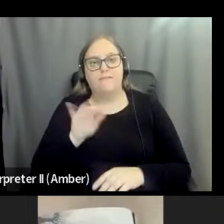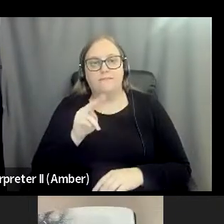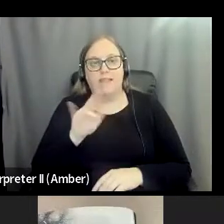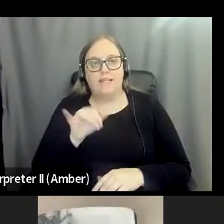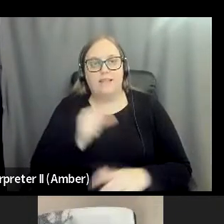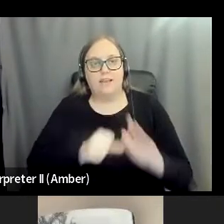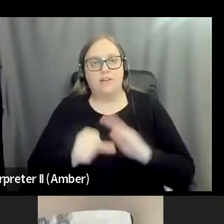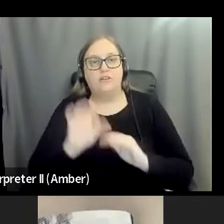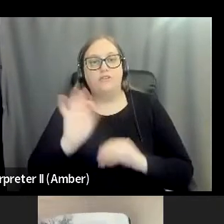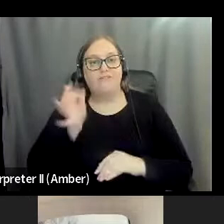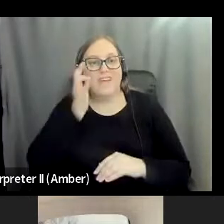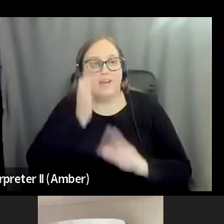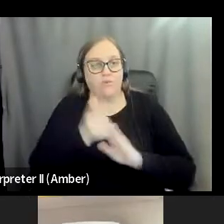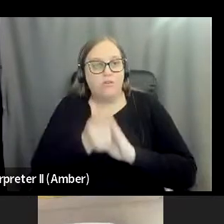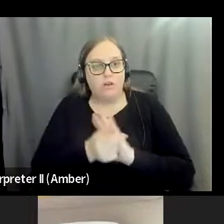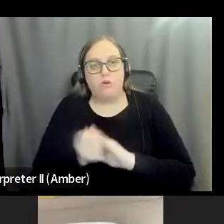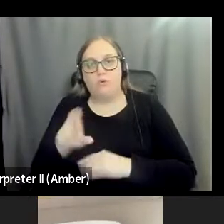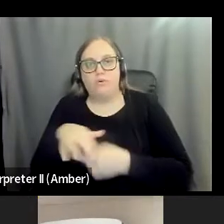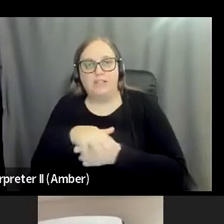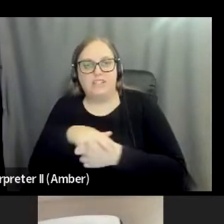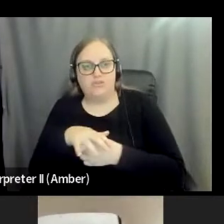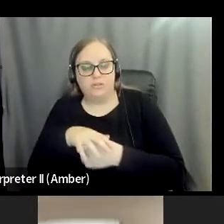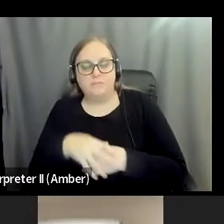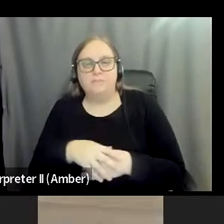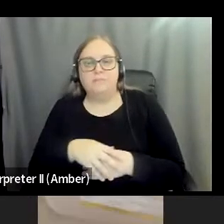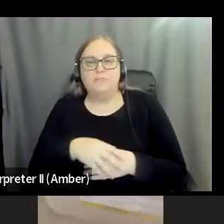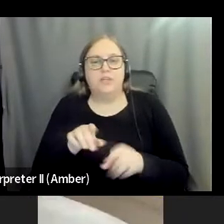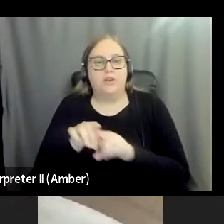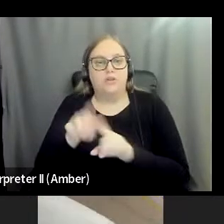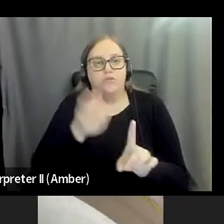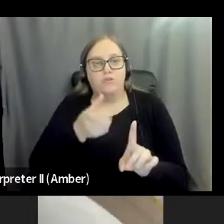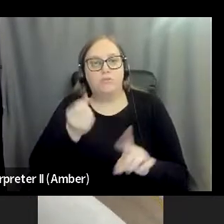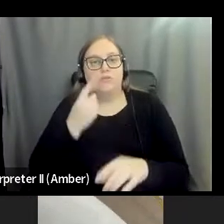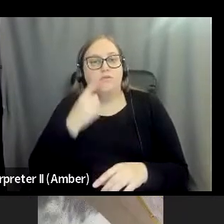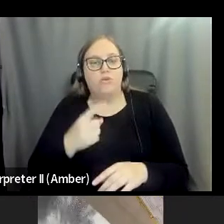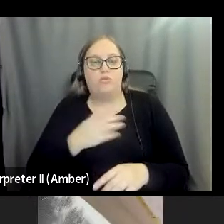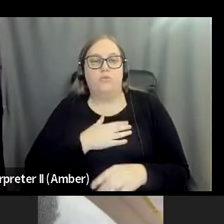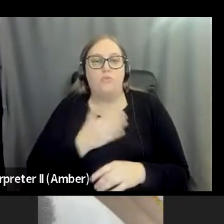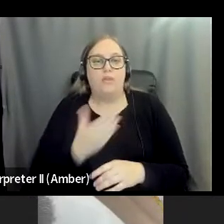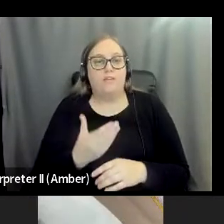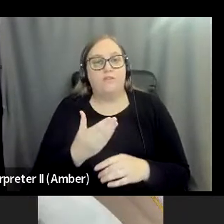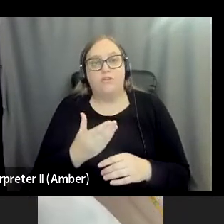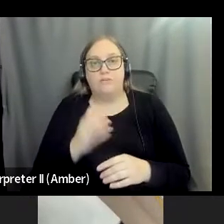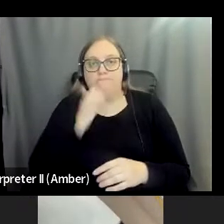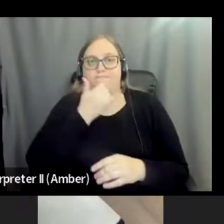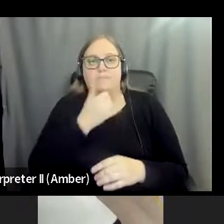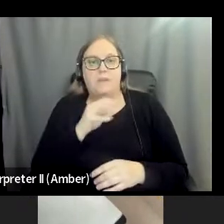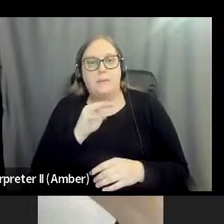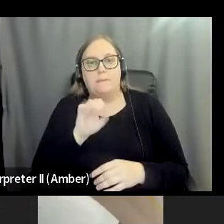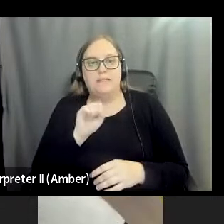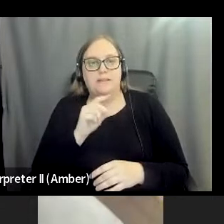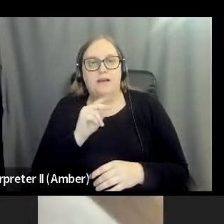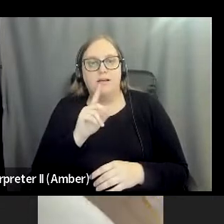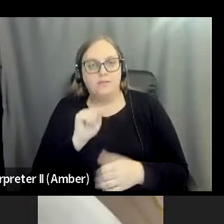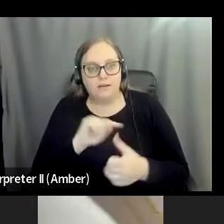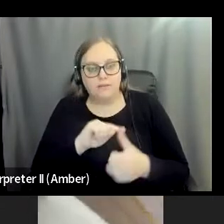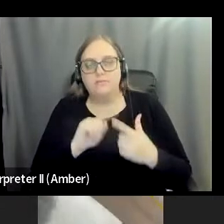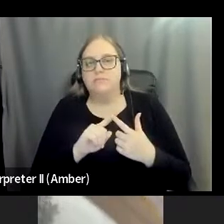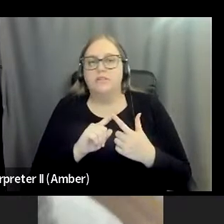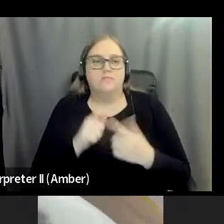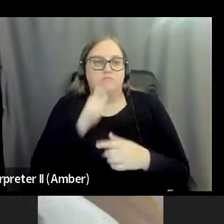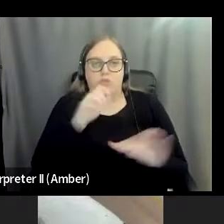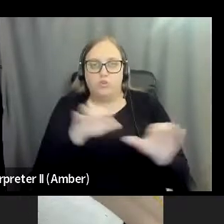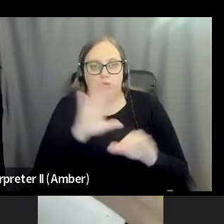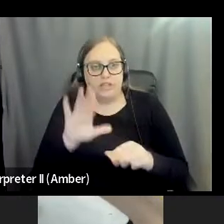in the district. The commission may also remove a judge for willful misconduct in office, for willful and persistent failure to perform judicial